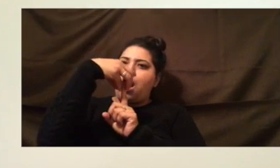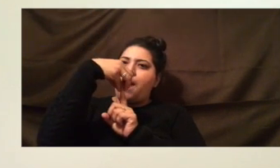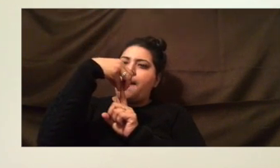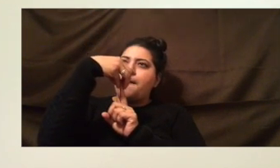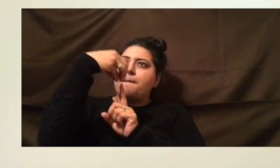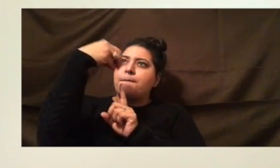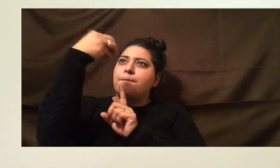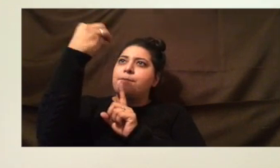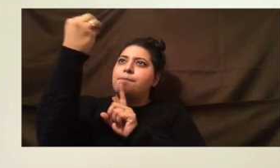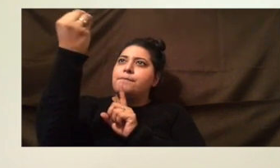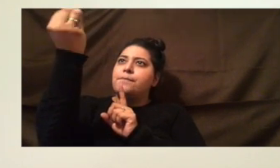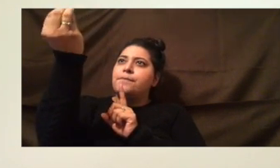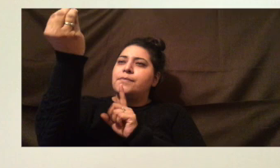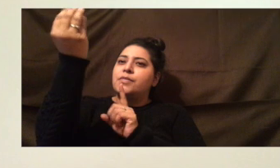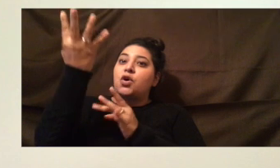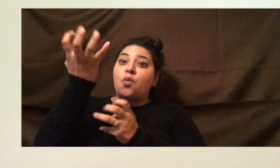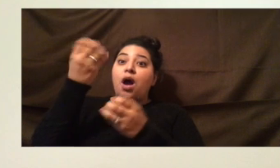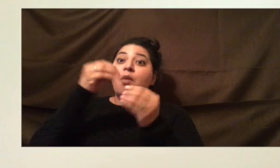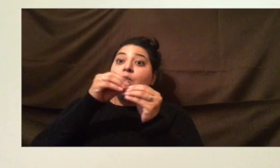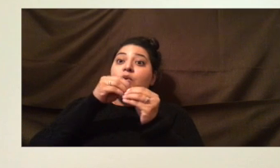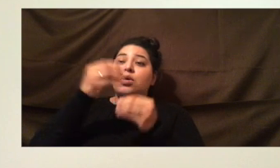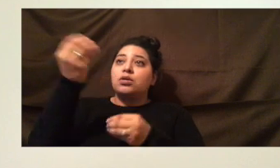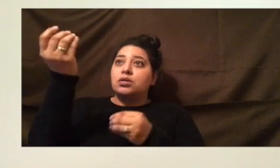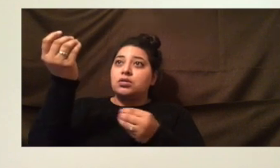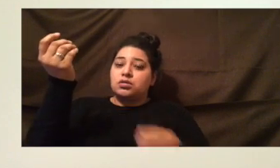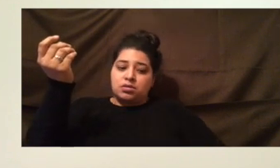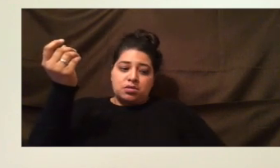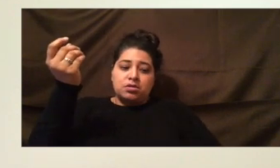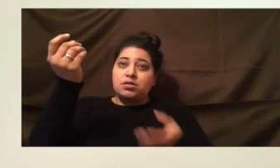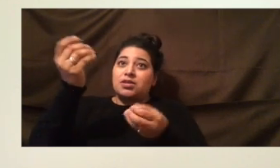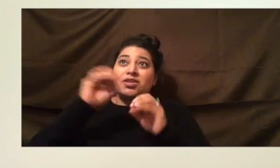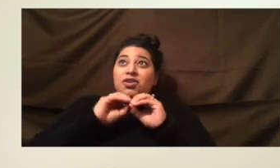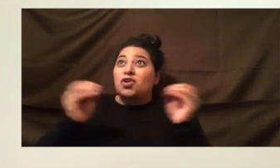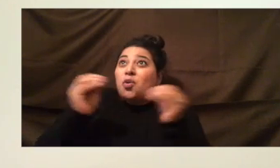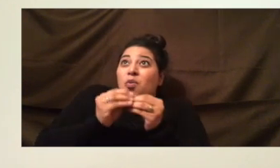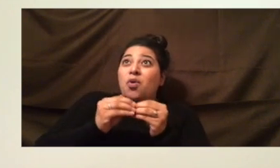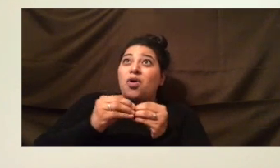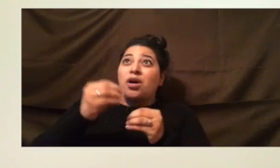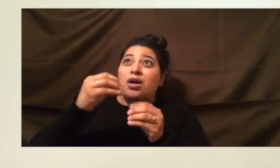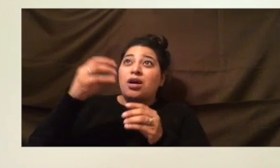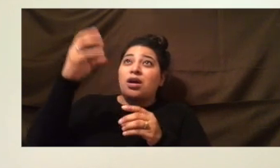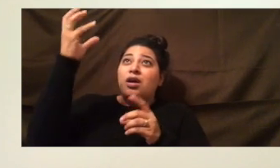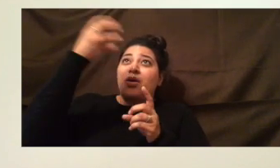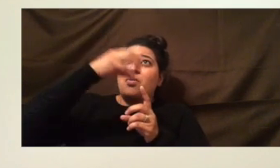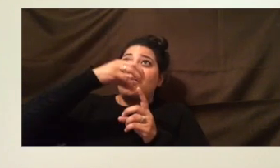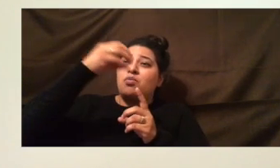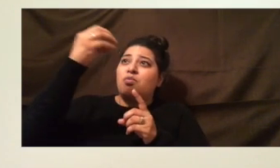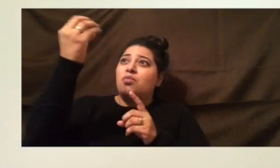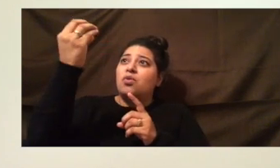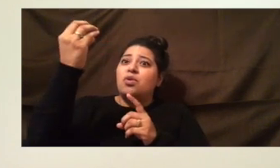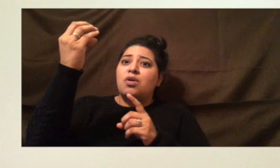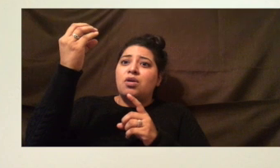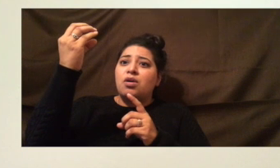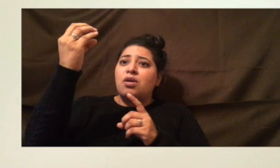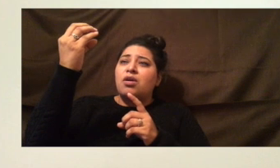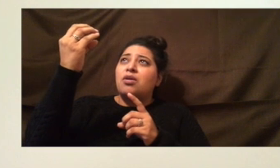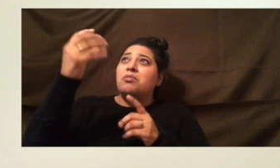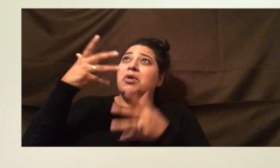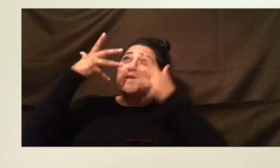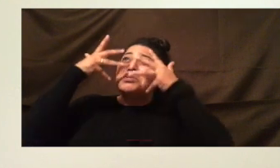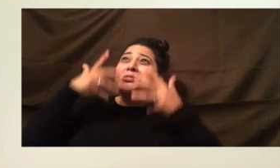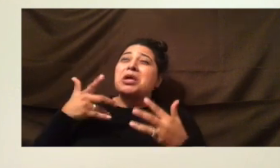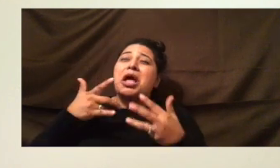her. She reached for another. No more, said Annie. The dinosaur let out a sad tuba